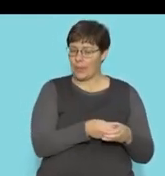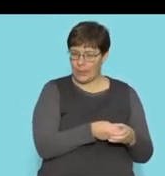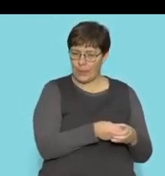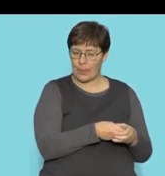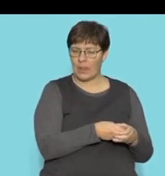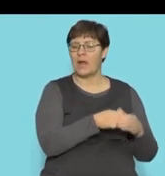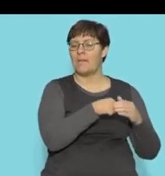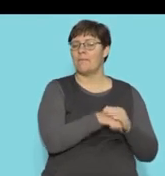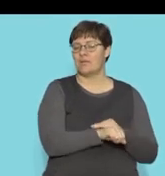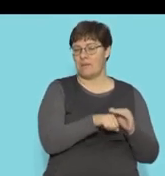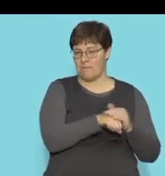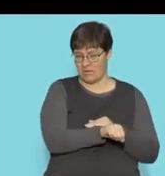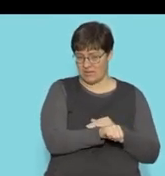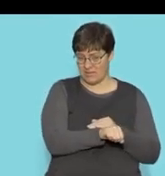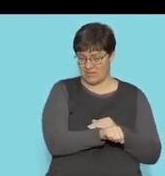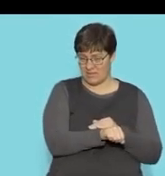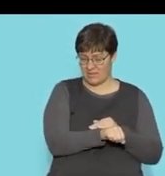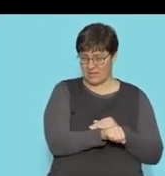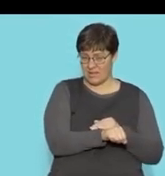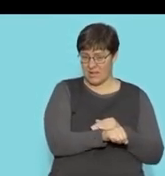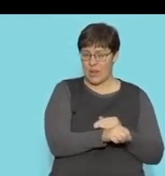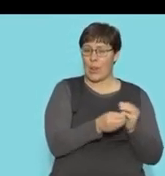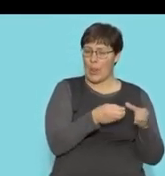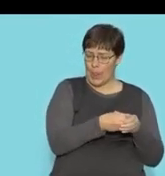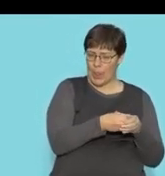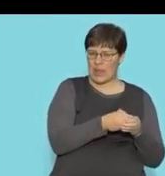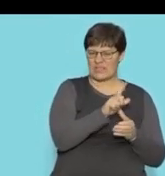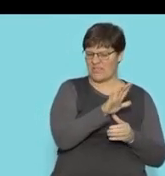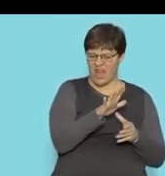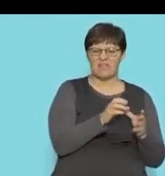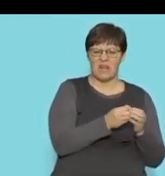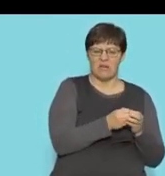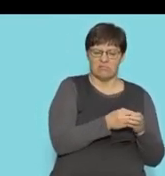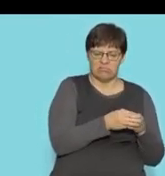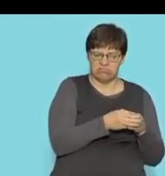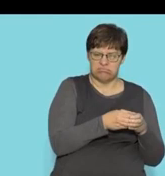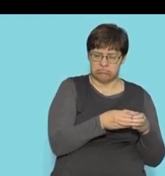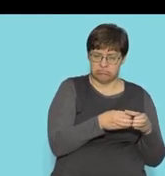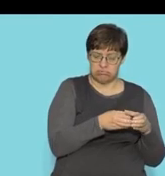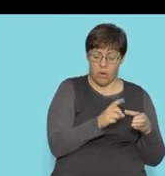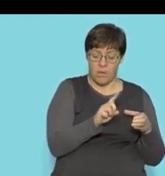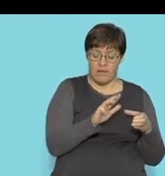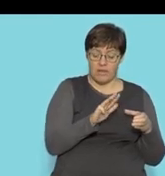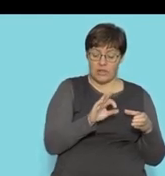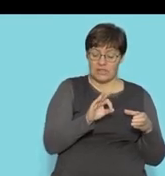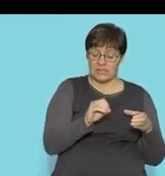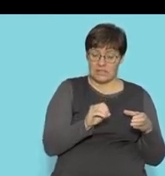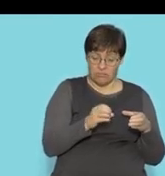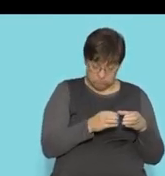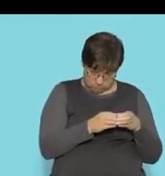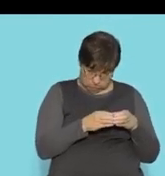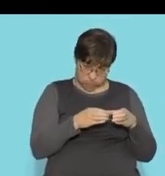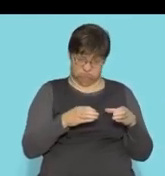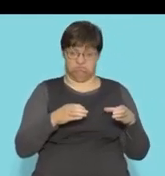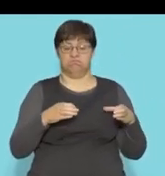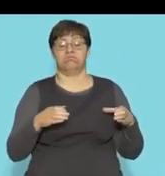small number of reindeer to begin with. But once we hit the 1930s,